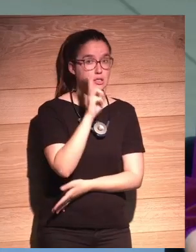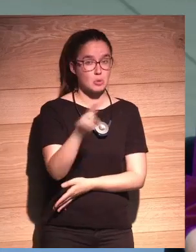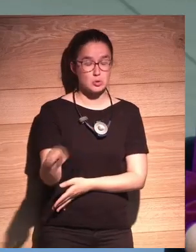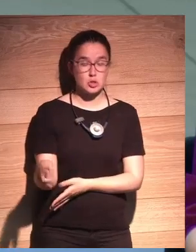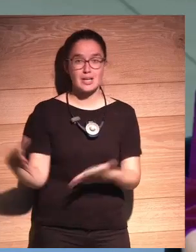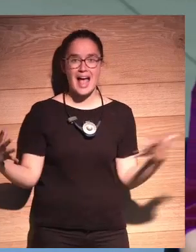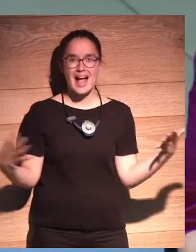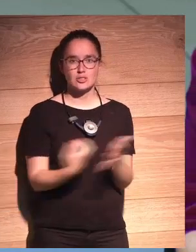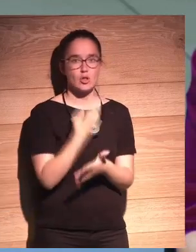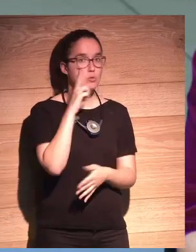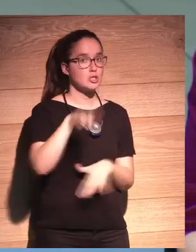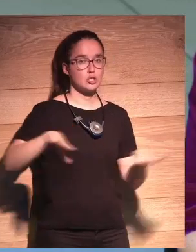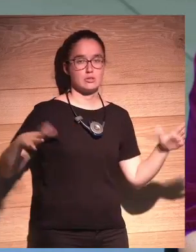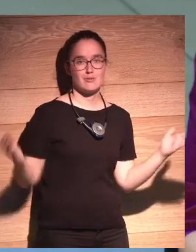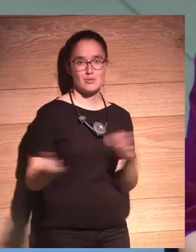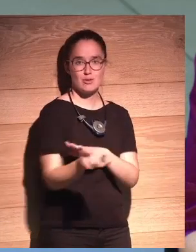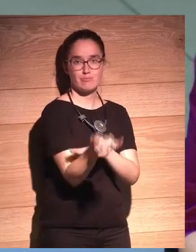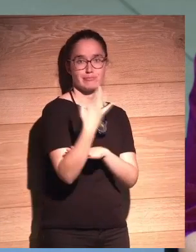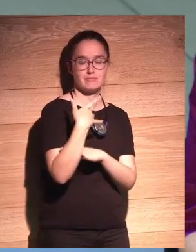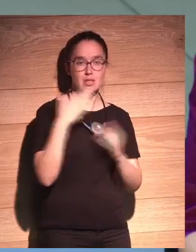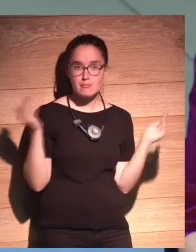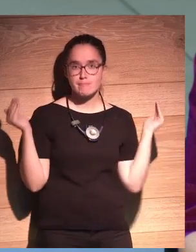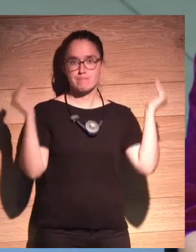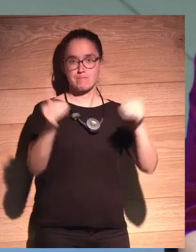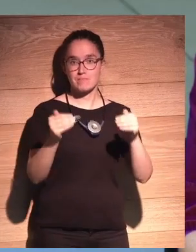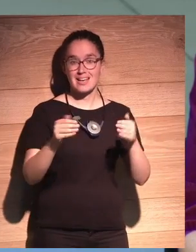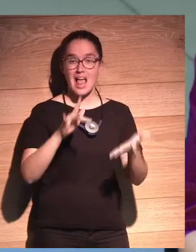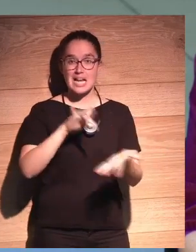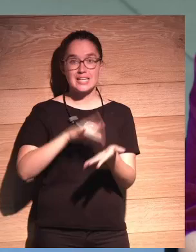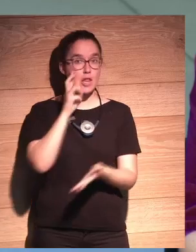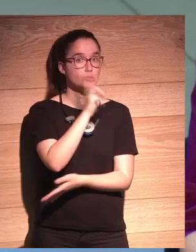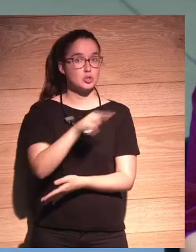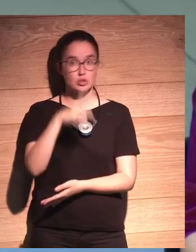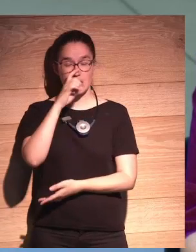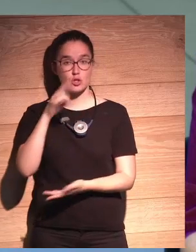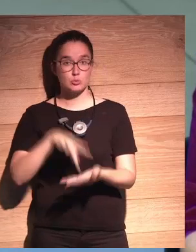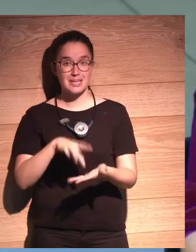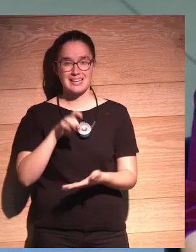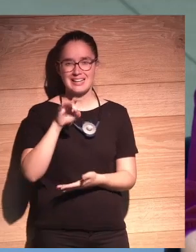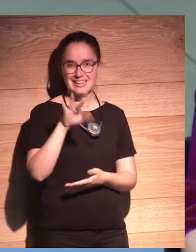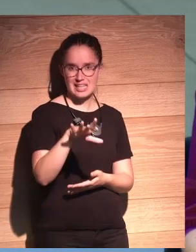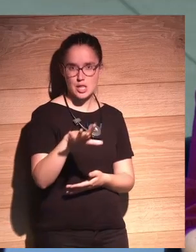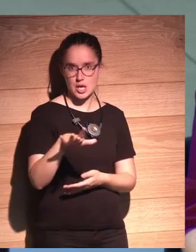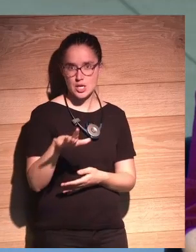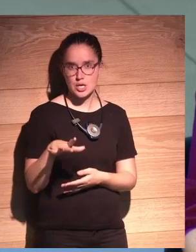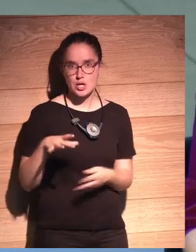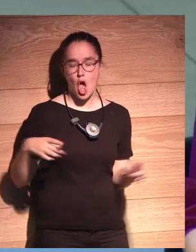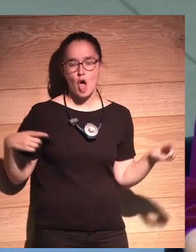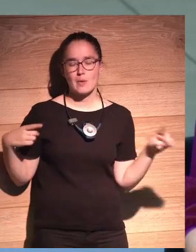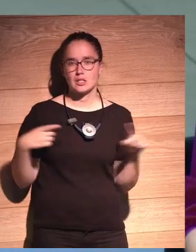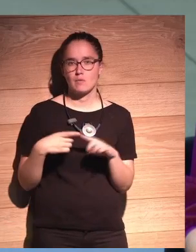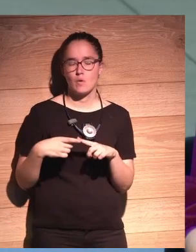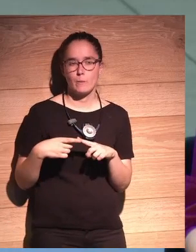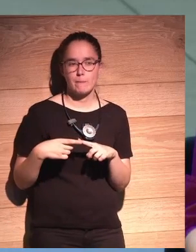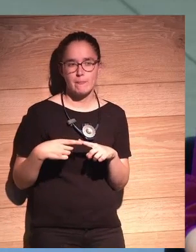the initiative of the Council of Museums, there was a challenge for us